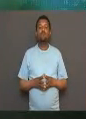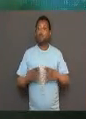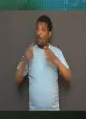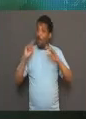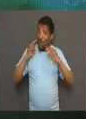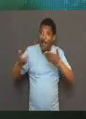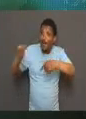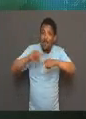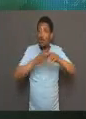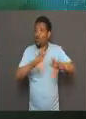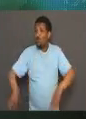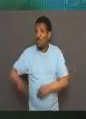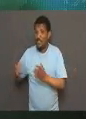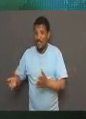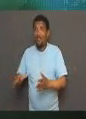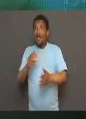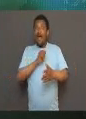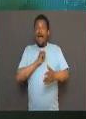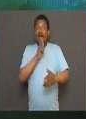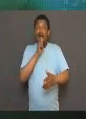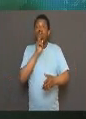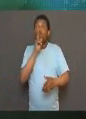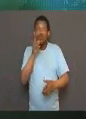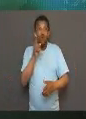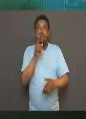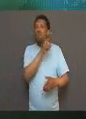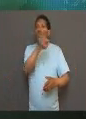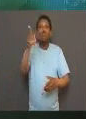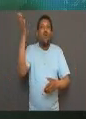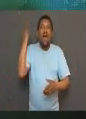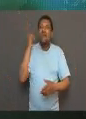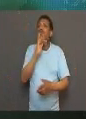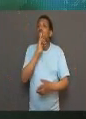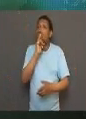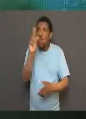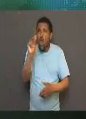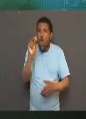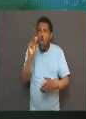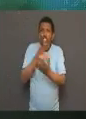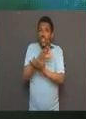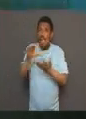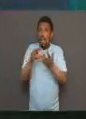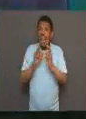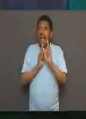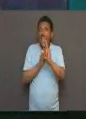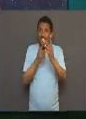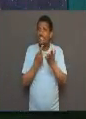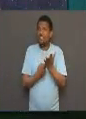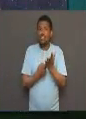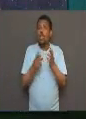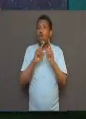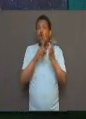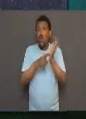Welcome back, students. I am sure you had no trouble answering this question.